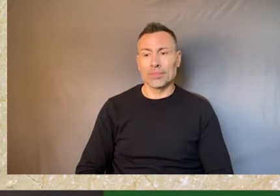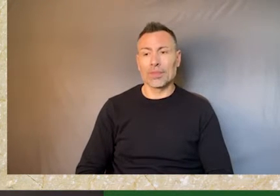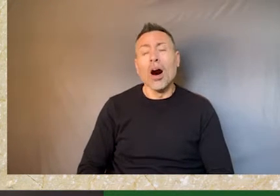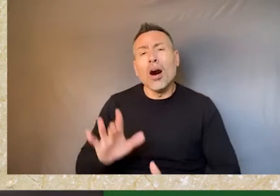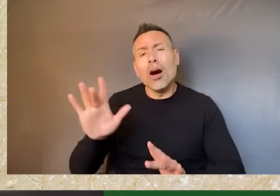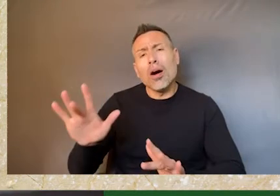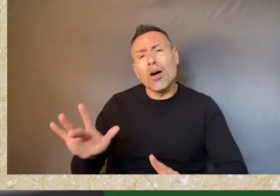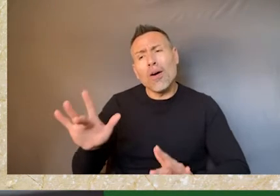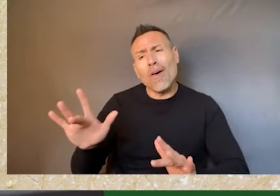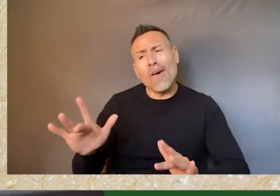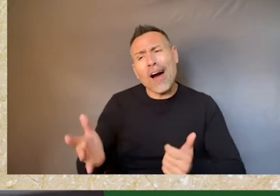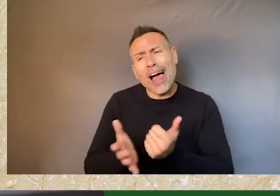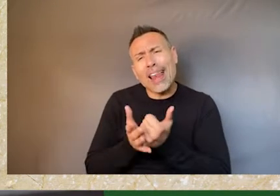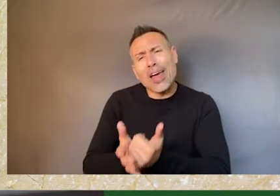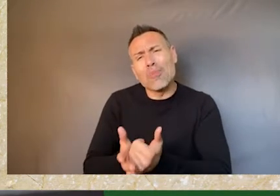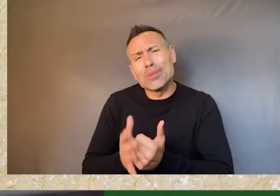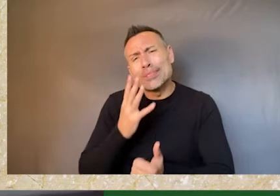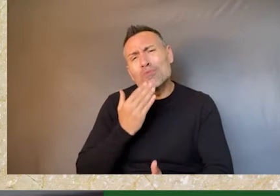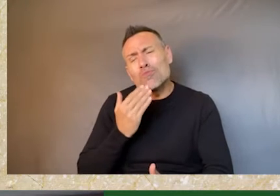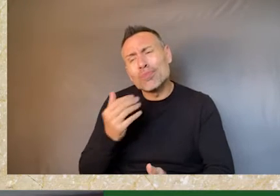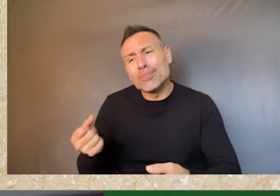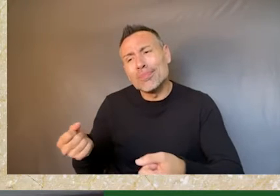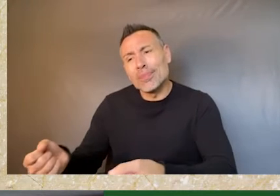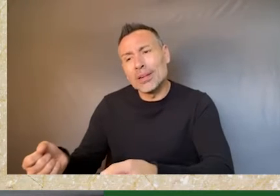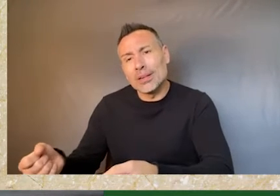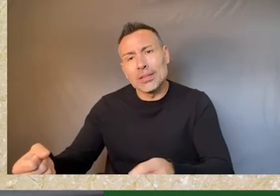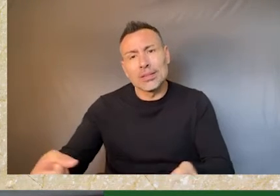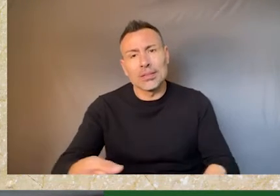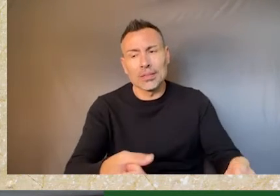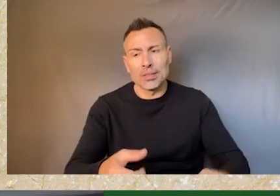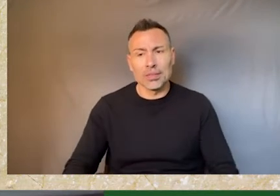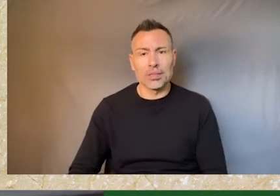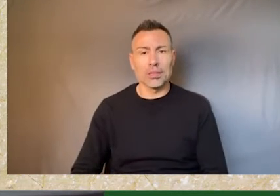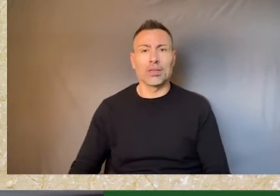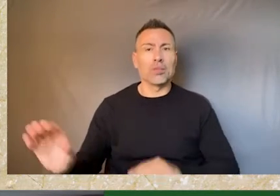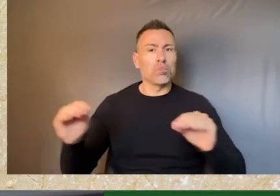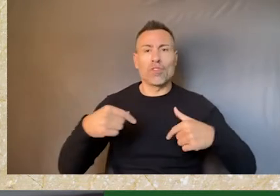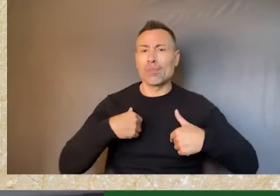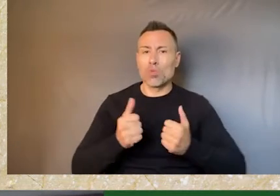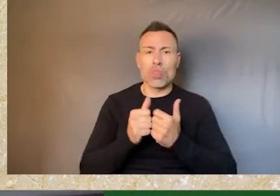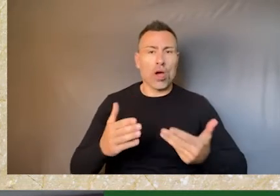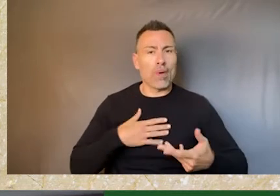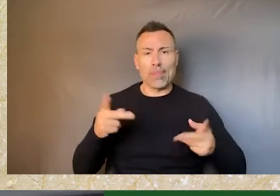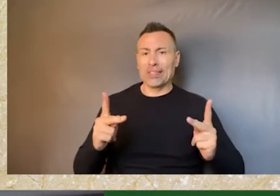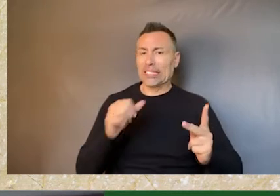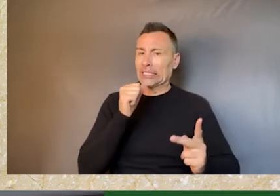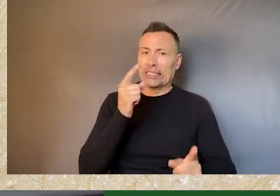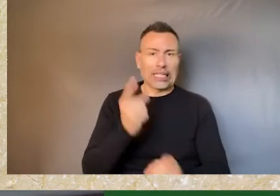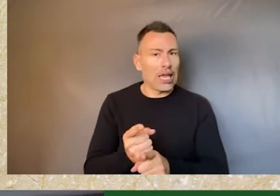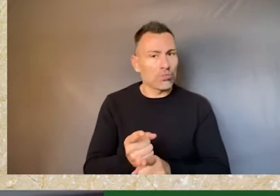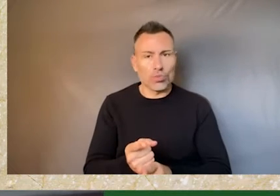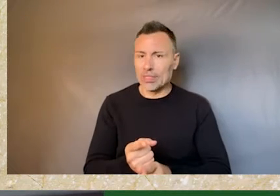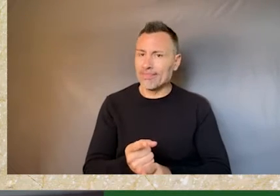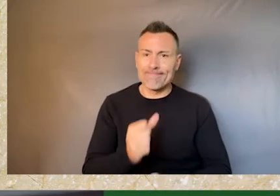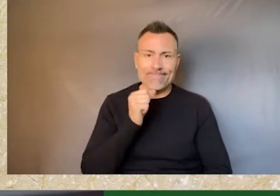Oh, let's give you a hand, love. Moving me without permission is never okay. I wouldn't pick you up and move you